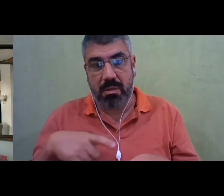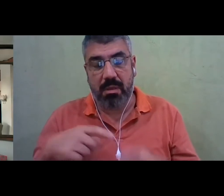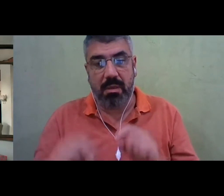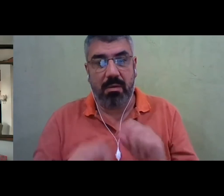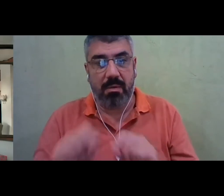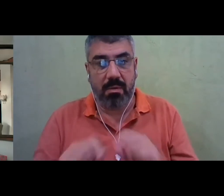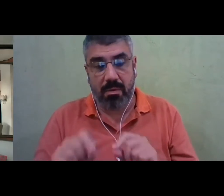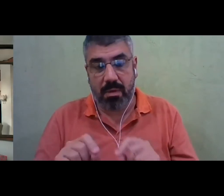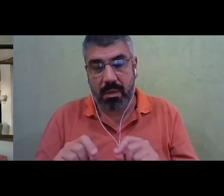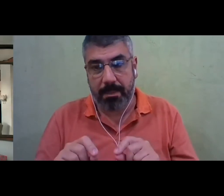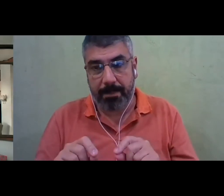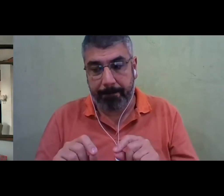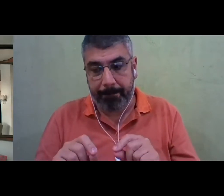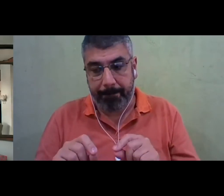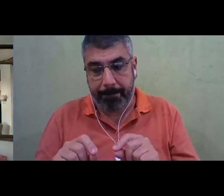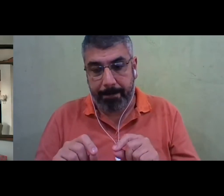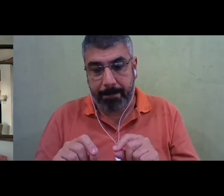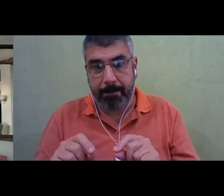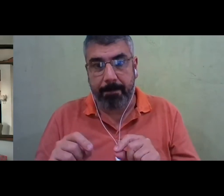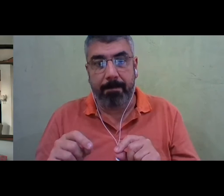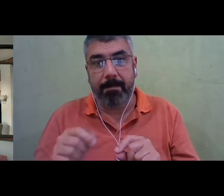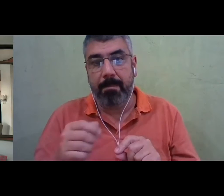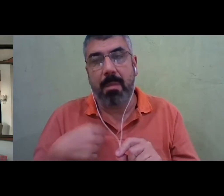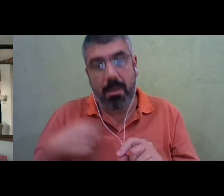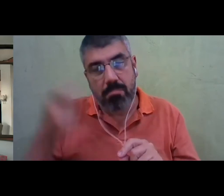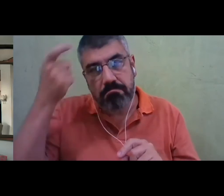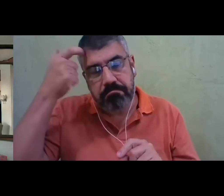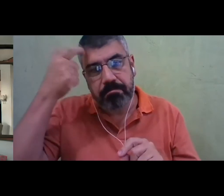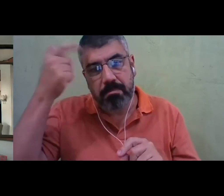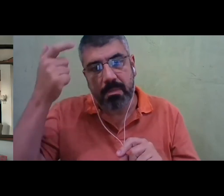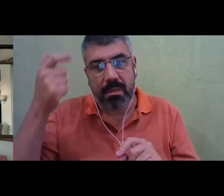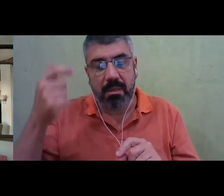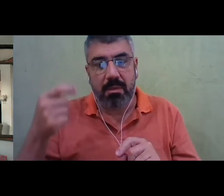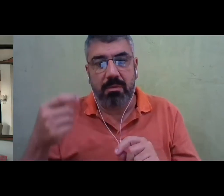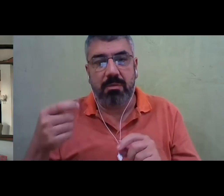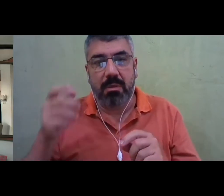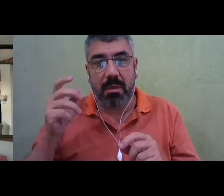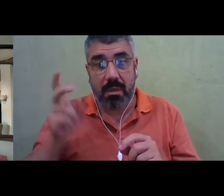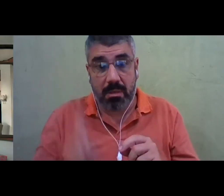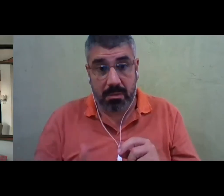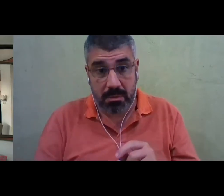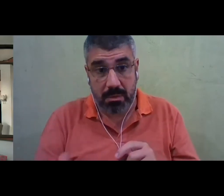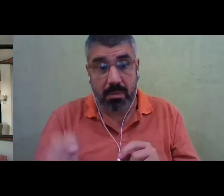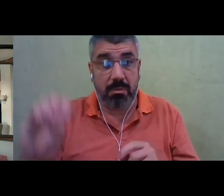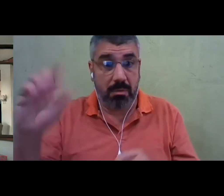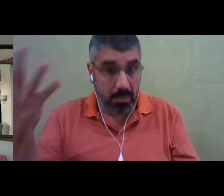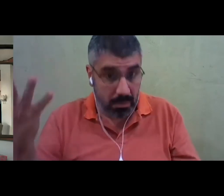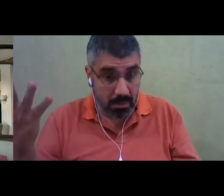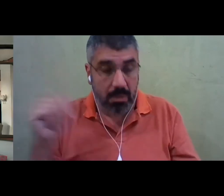that it keeps in my mind is that if we see history as a continuum,